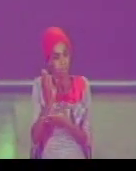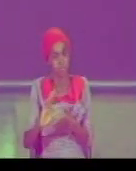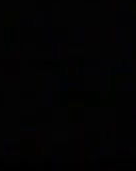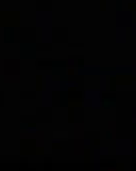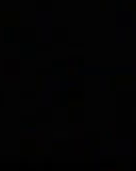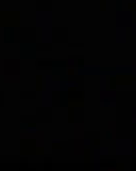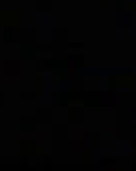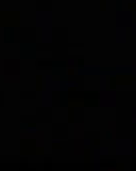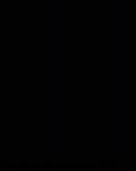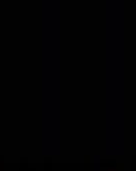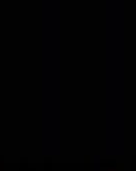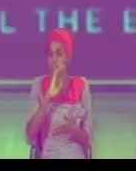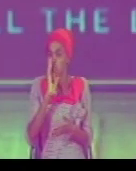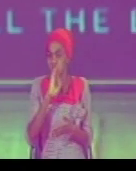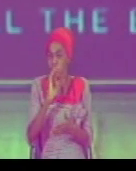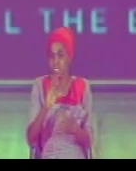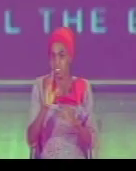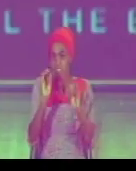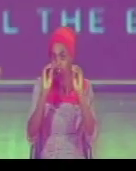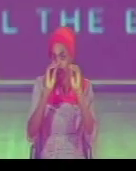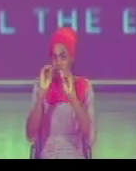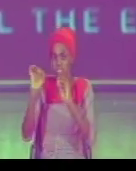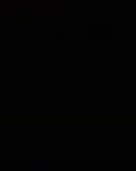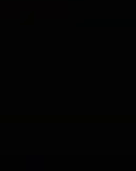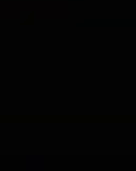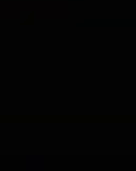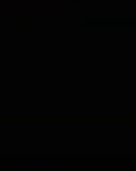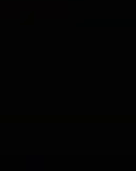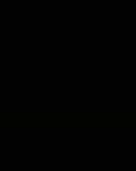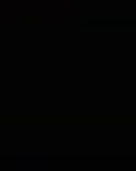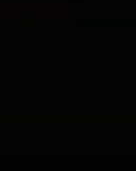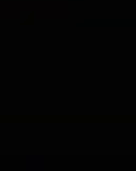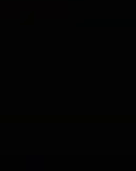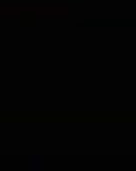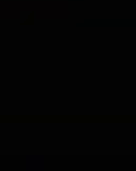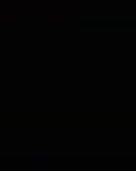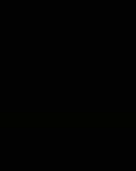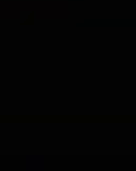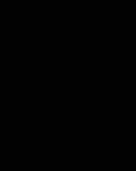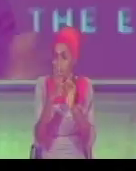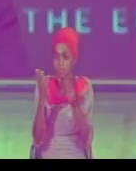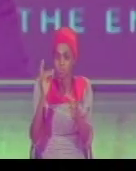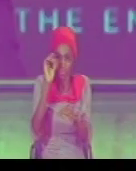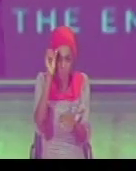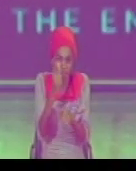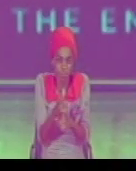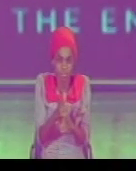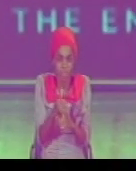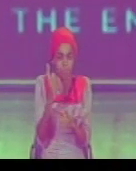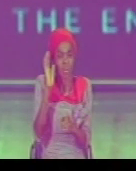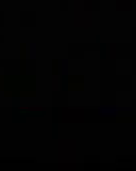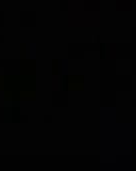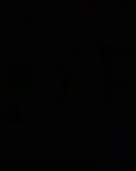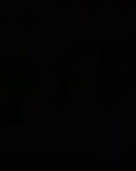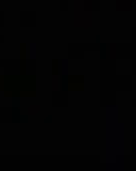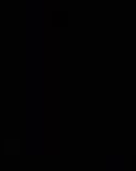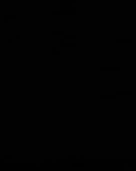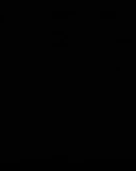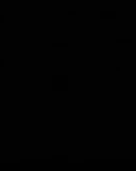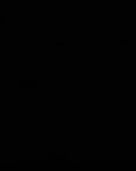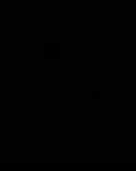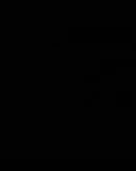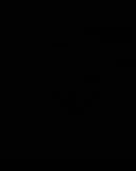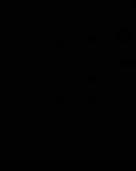verse to justify the false doctrine. That's different. But you're saying, where is the Bible?